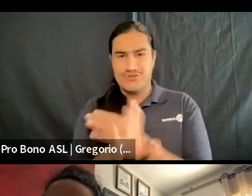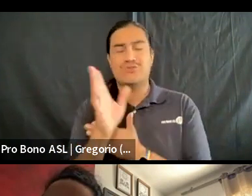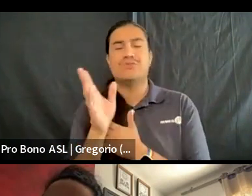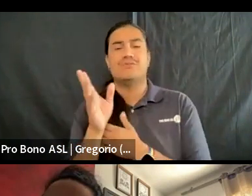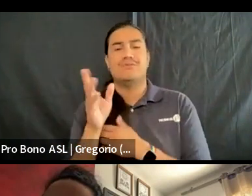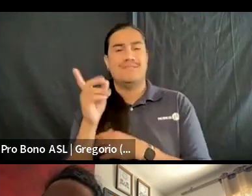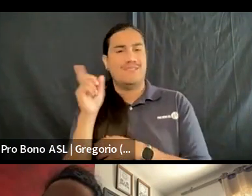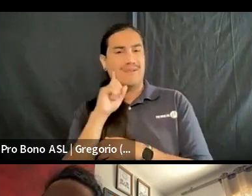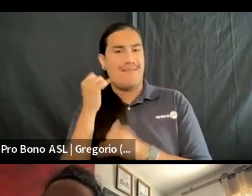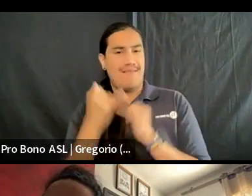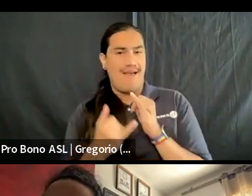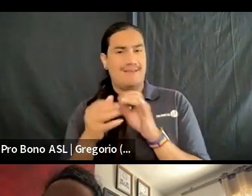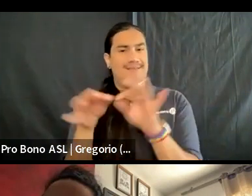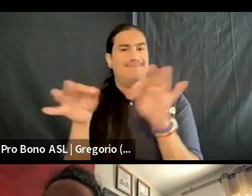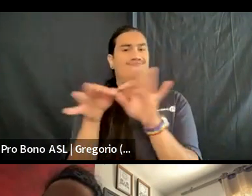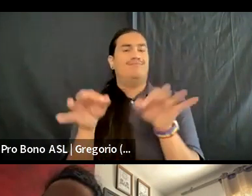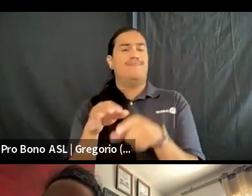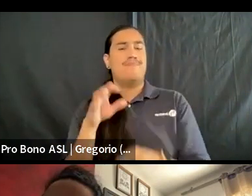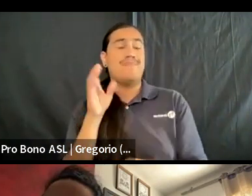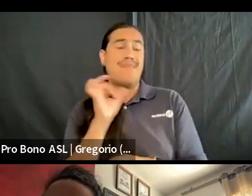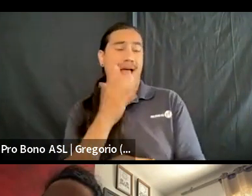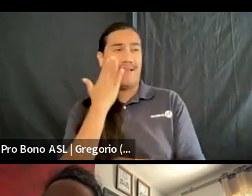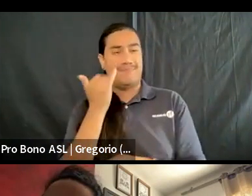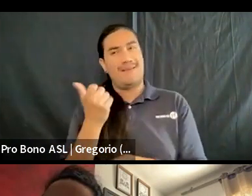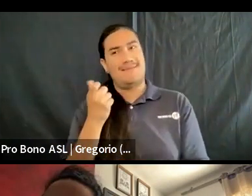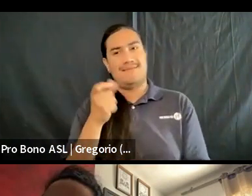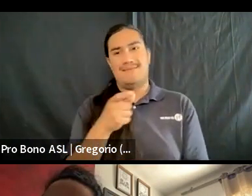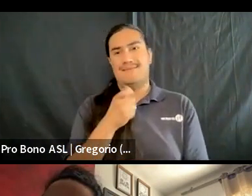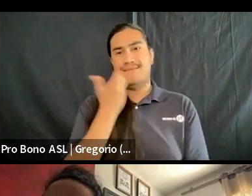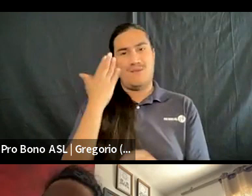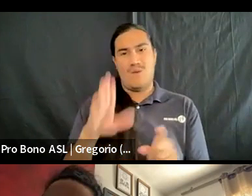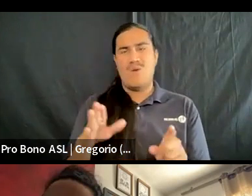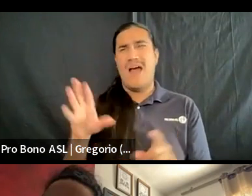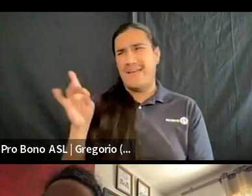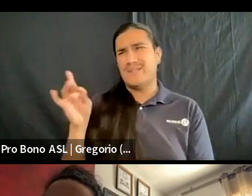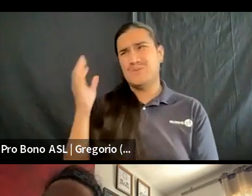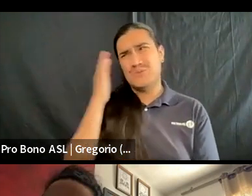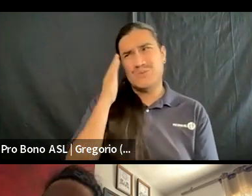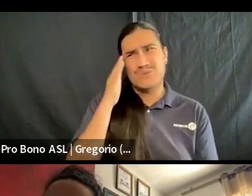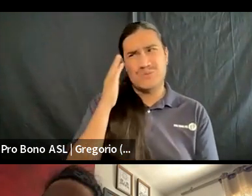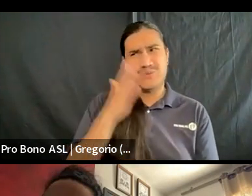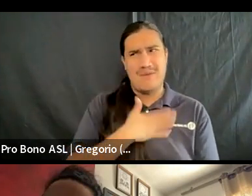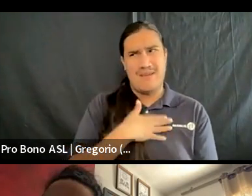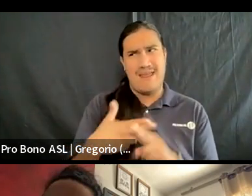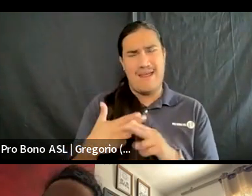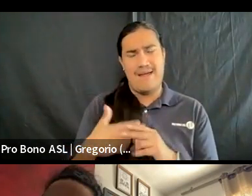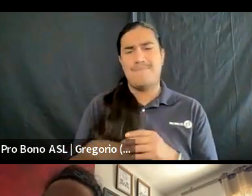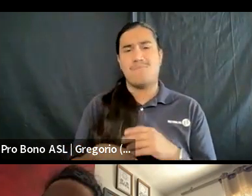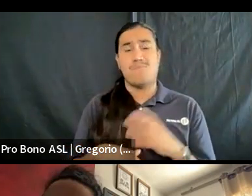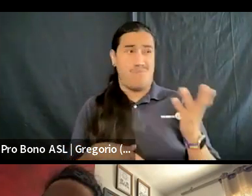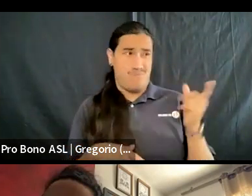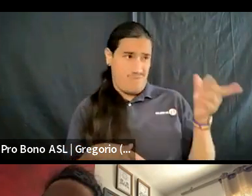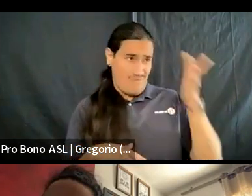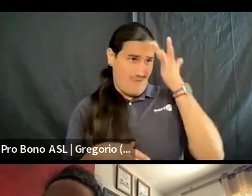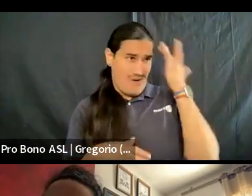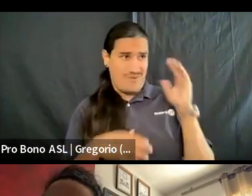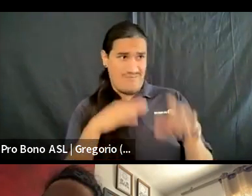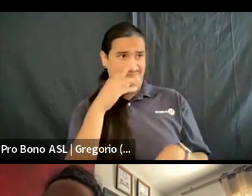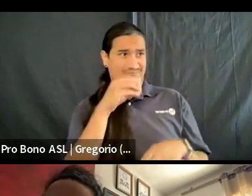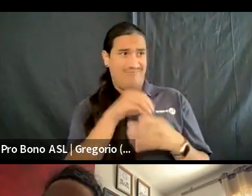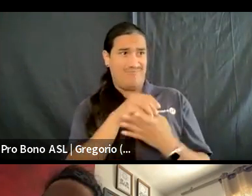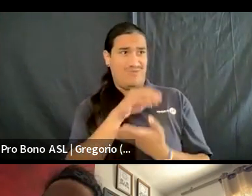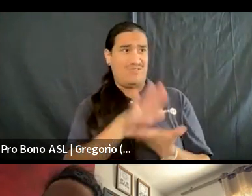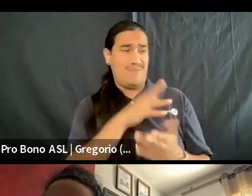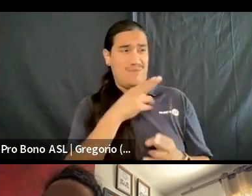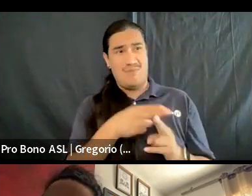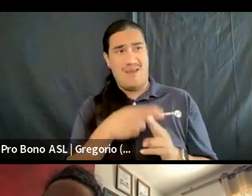last line. That's because he doesn't know it. I do too. What, did you forget to put your name on this time?